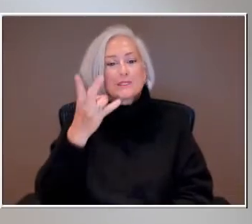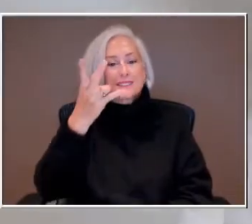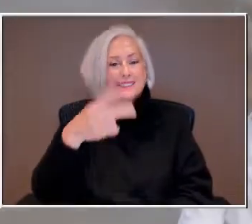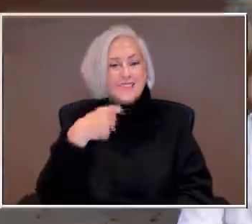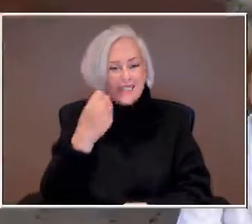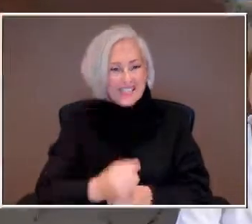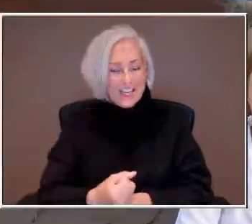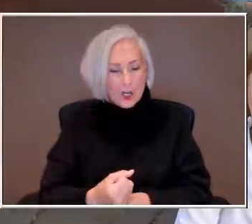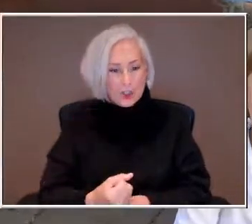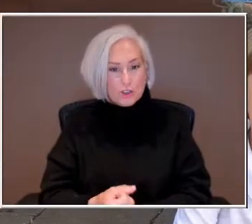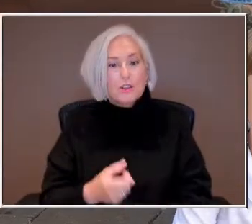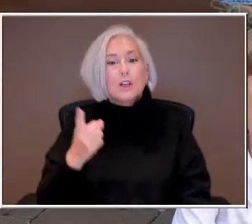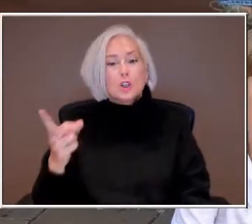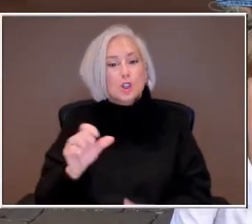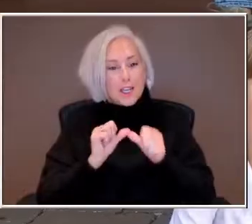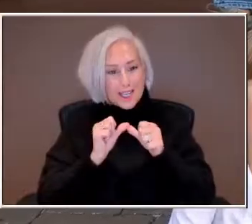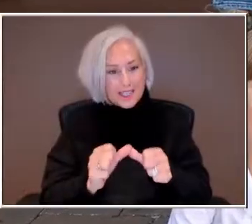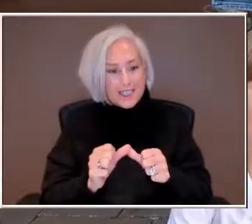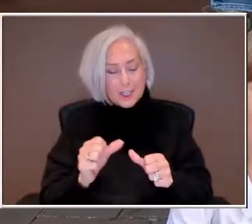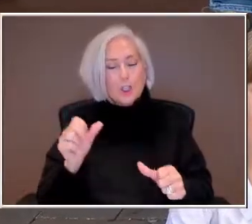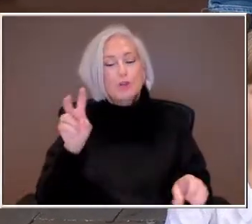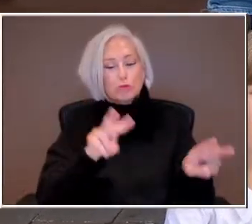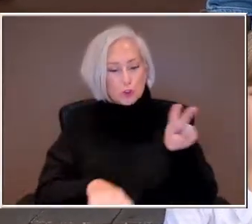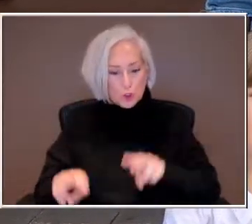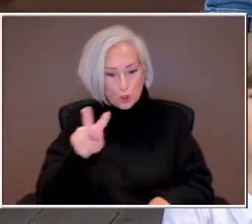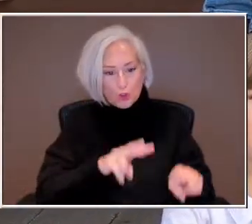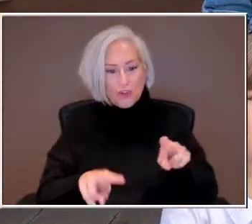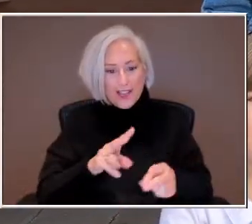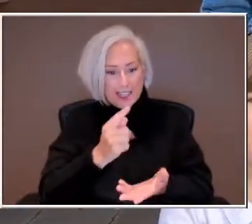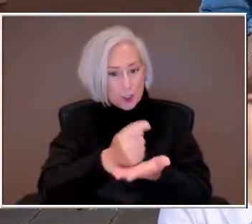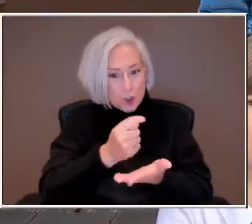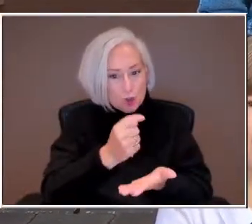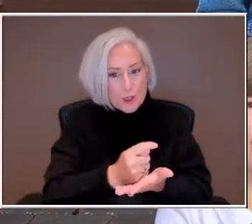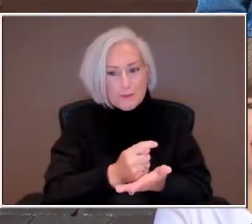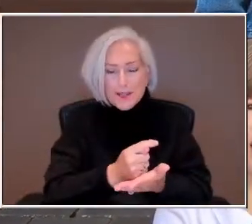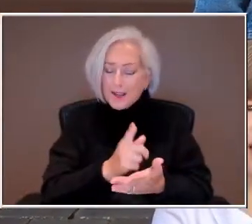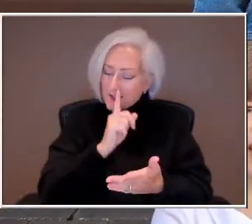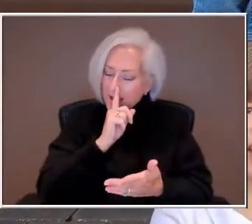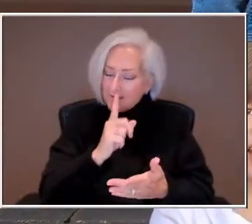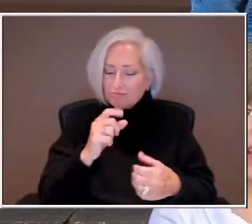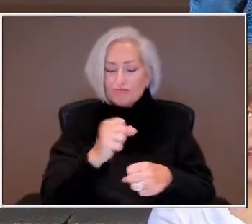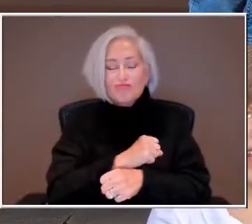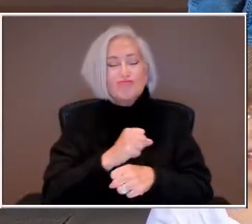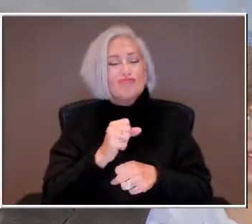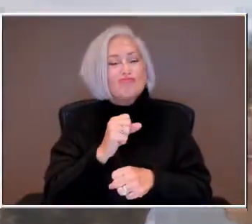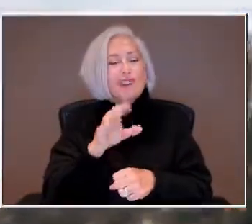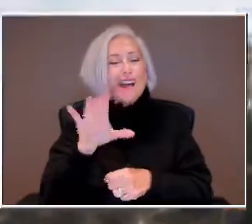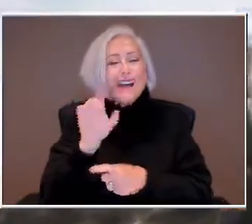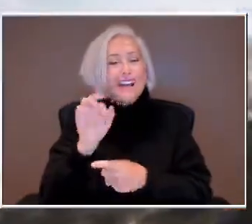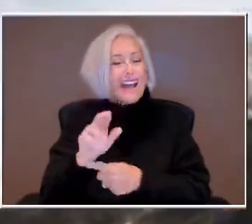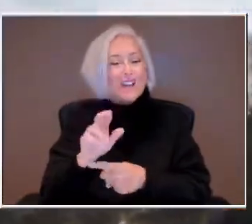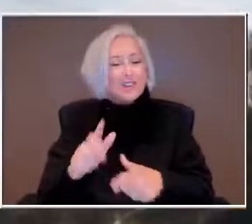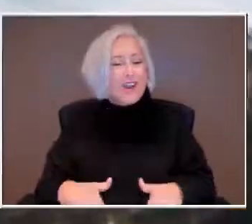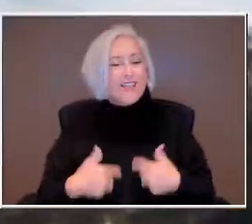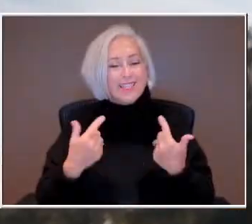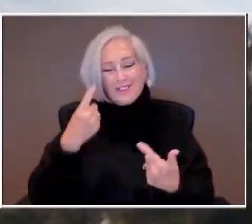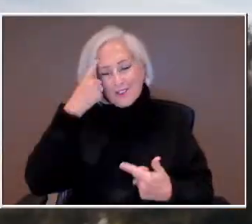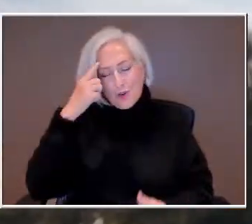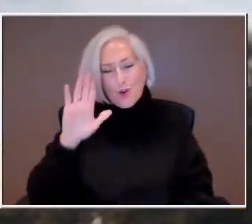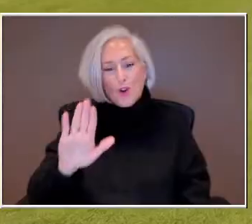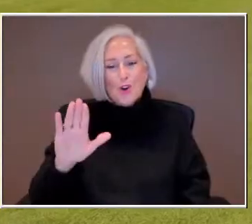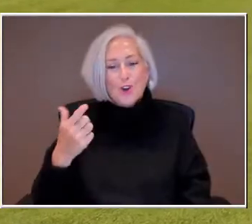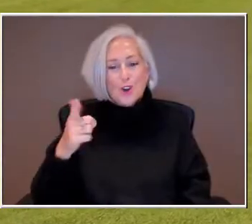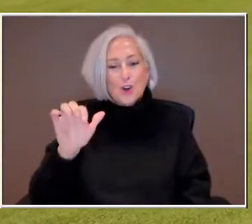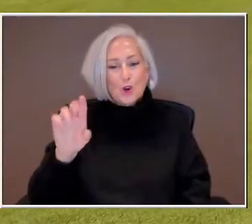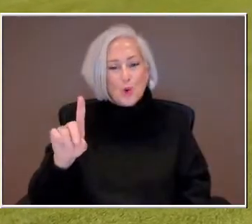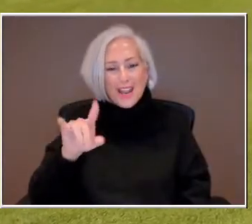surveillance treatment and is fighting back against cancer and living life for her grandkids. I don't plan on giving up. My